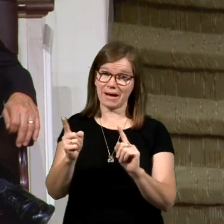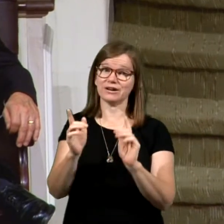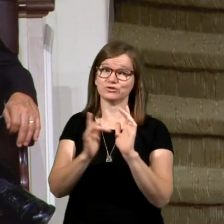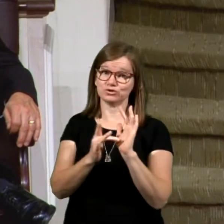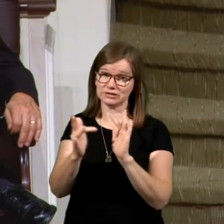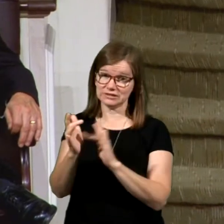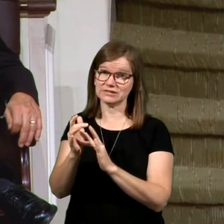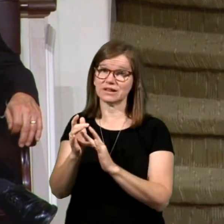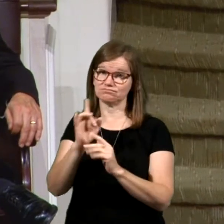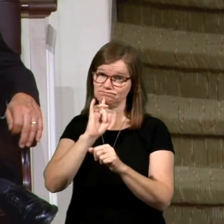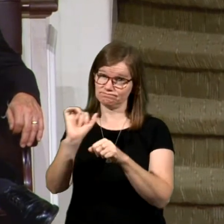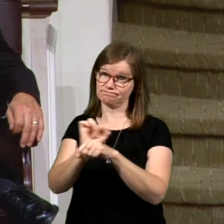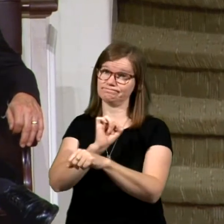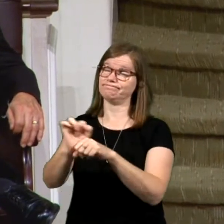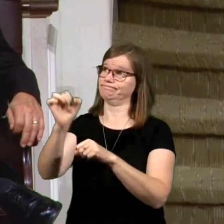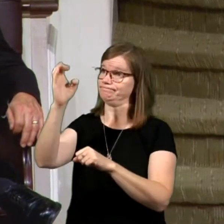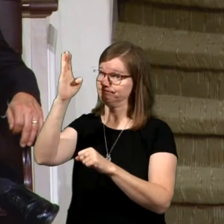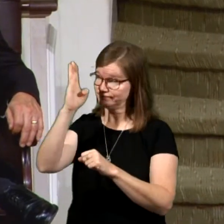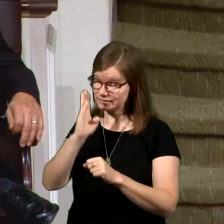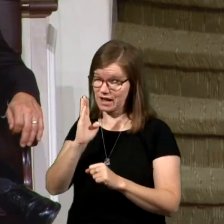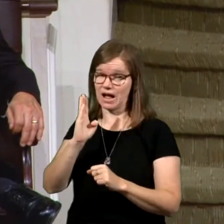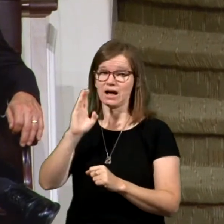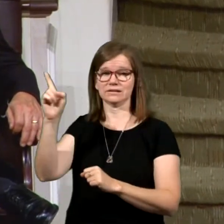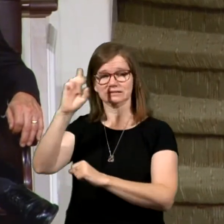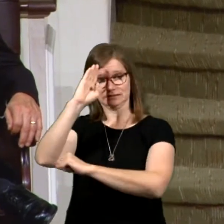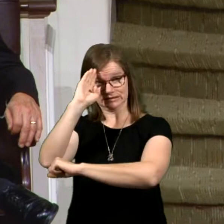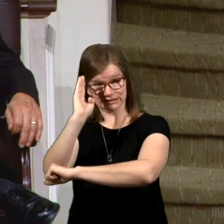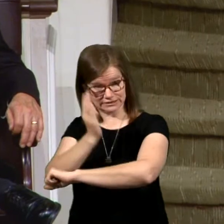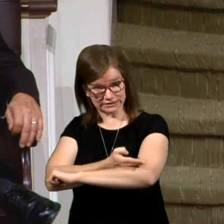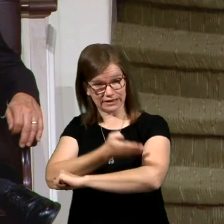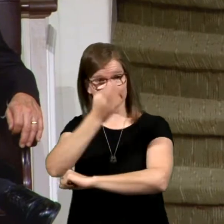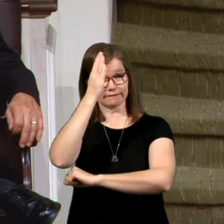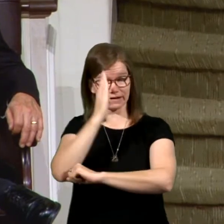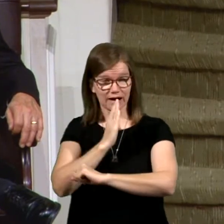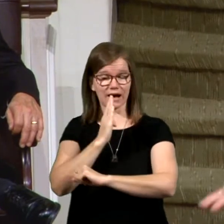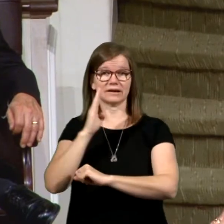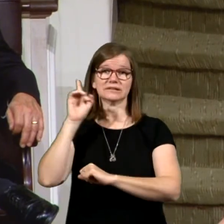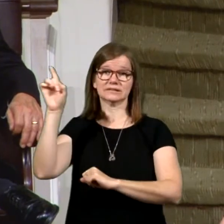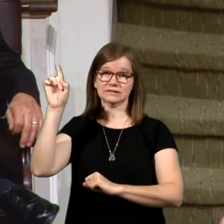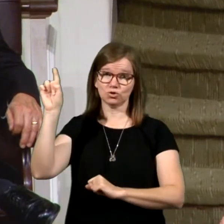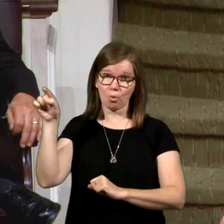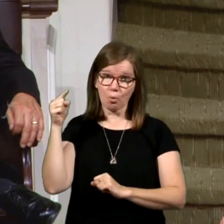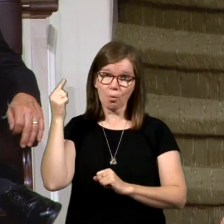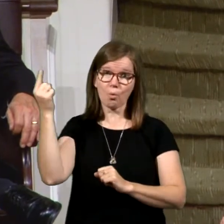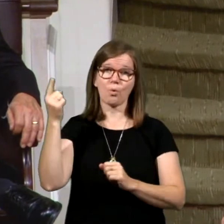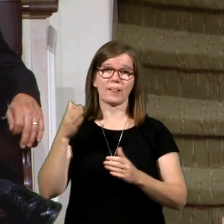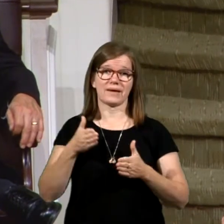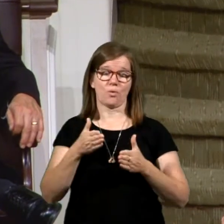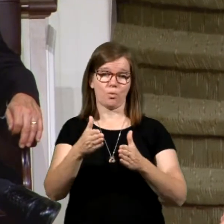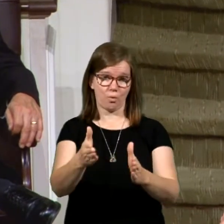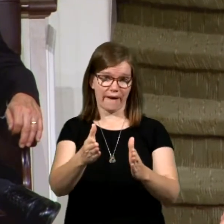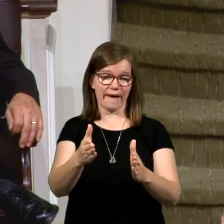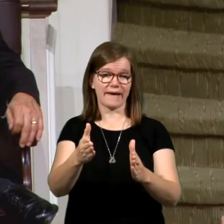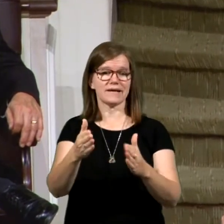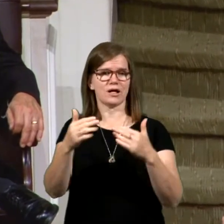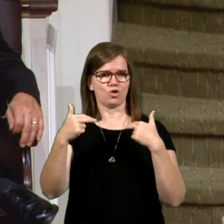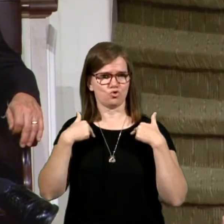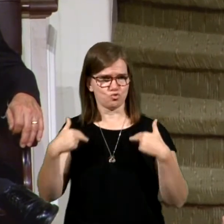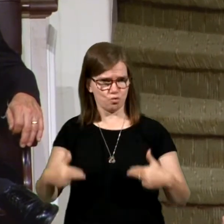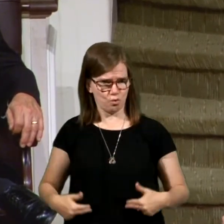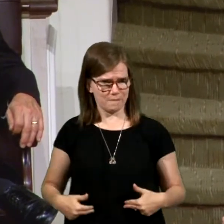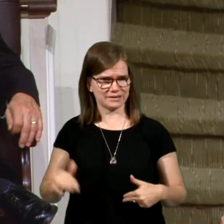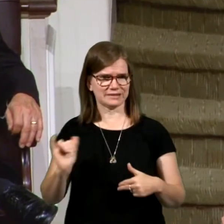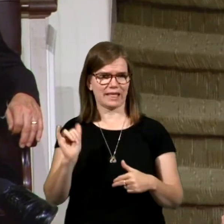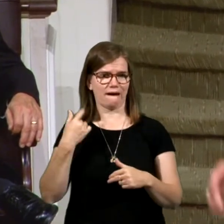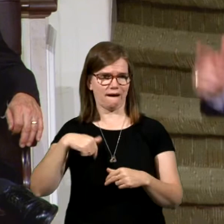is God. He is the Son of God, and He's the only way that human beings like